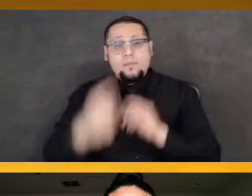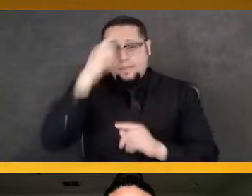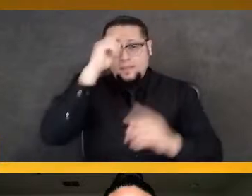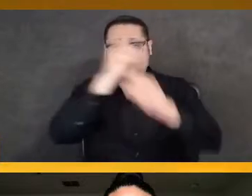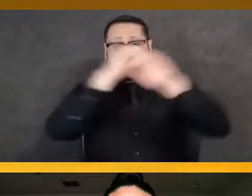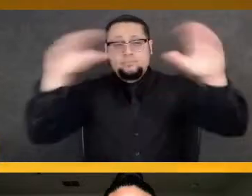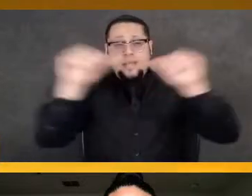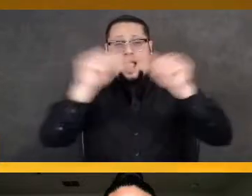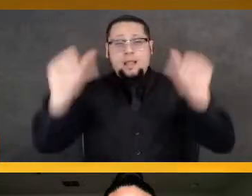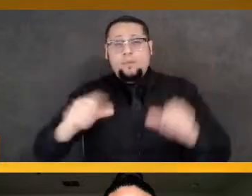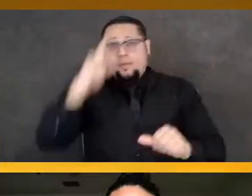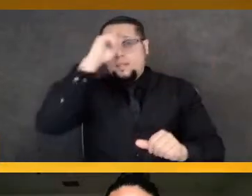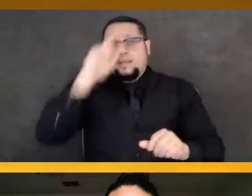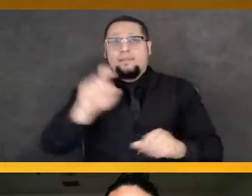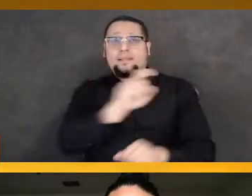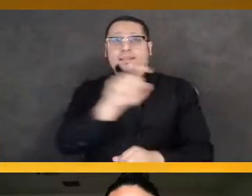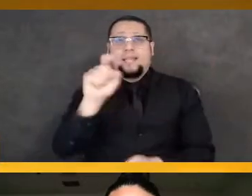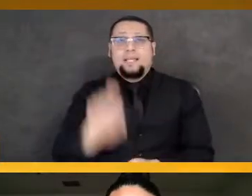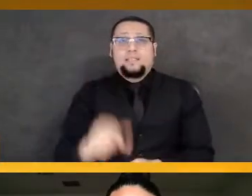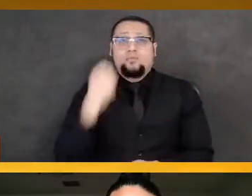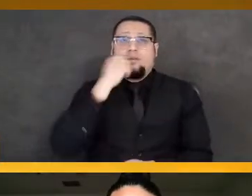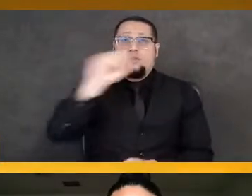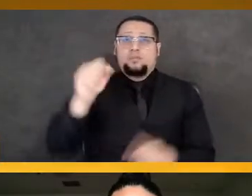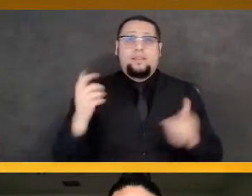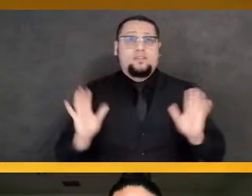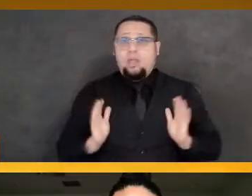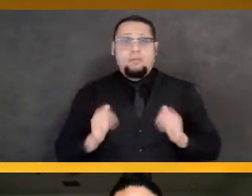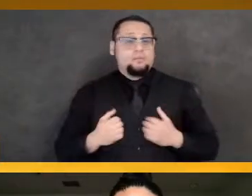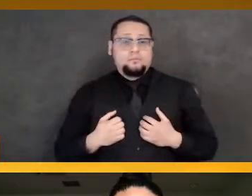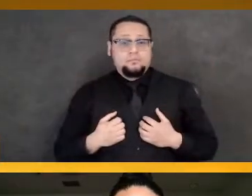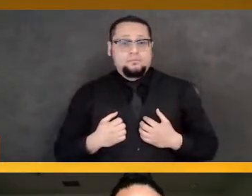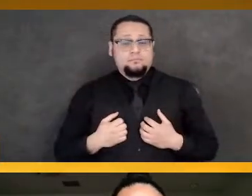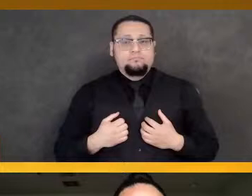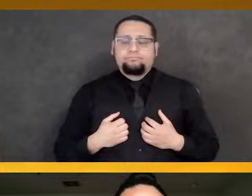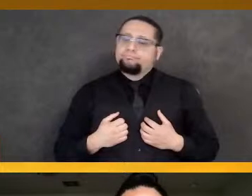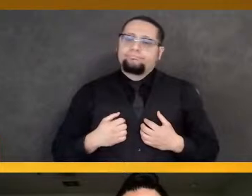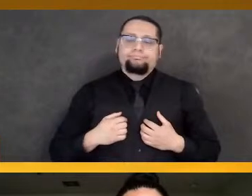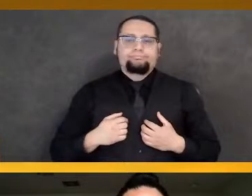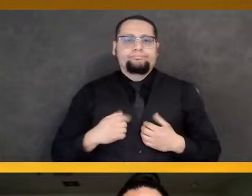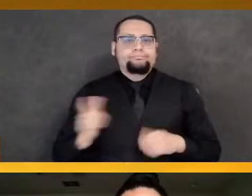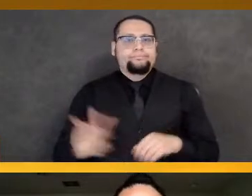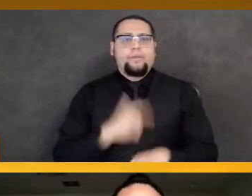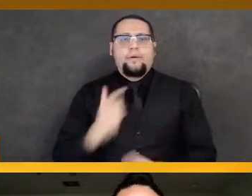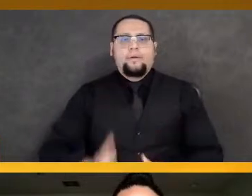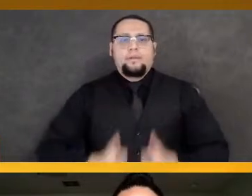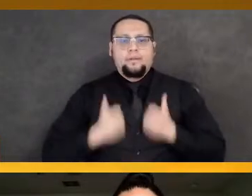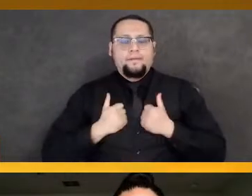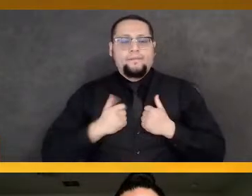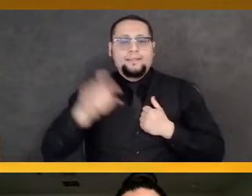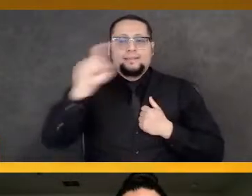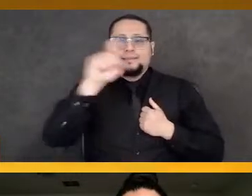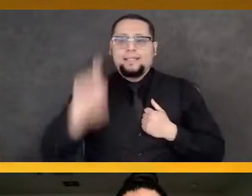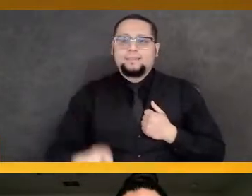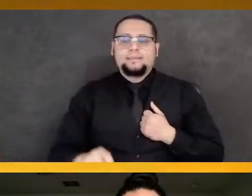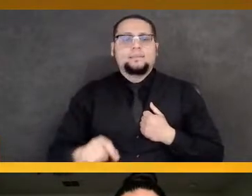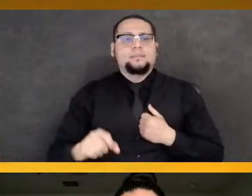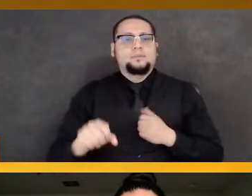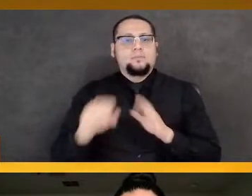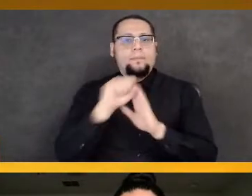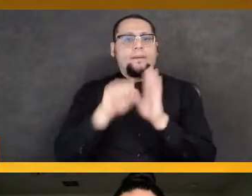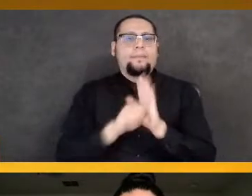history of our state. Long live the Texas Republic, all that stuff. As well